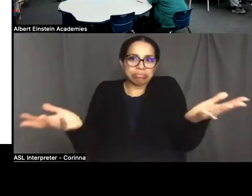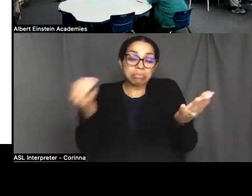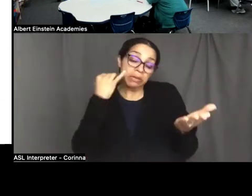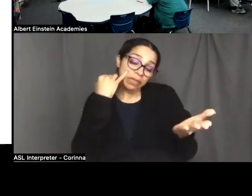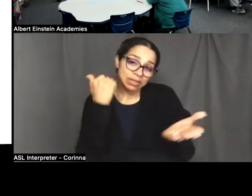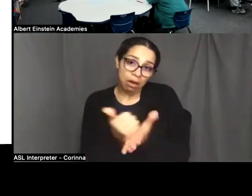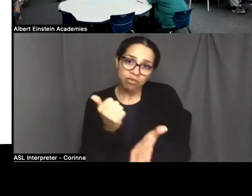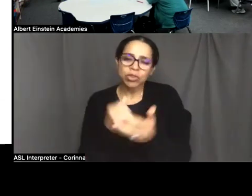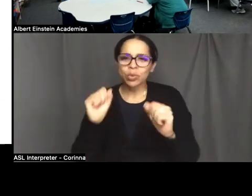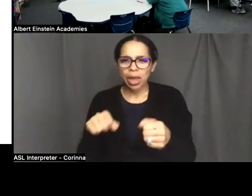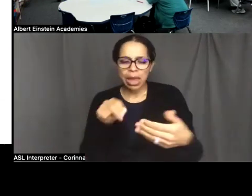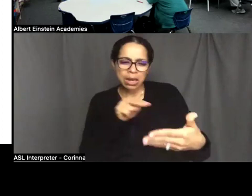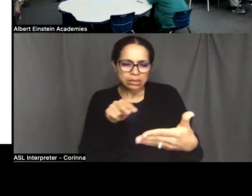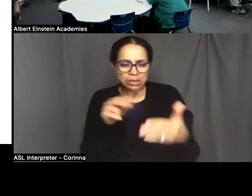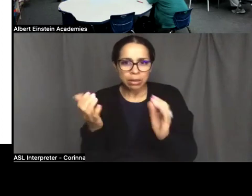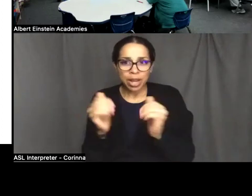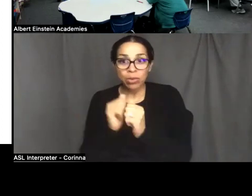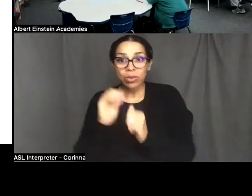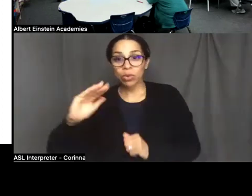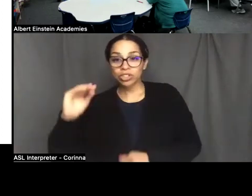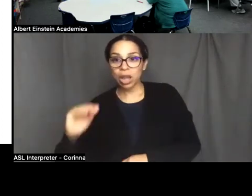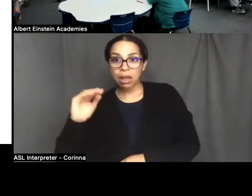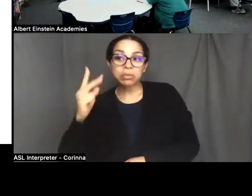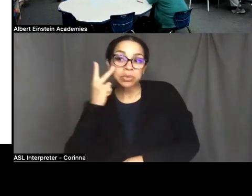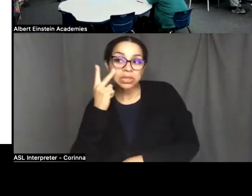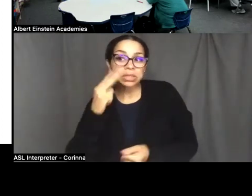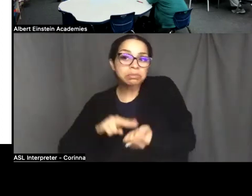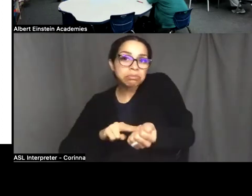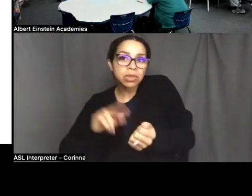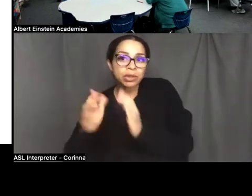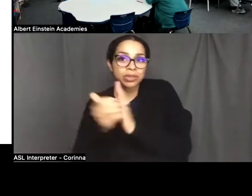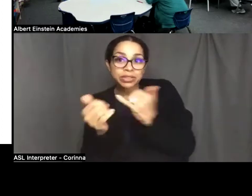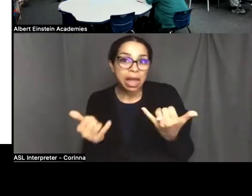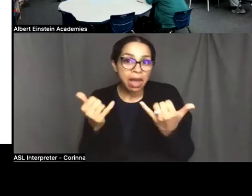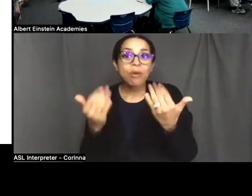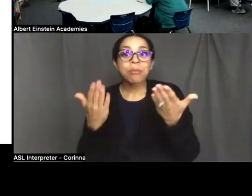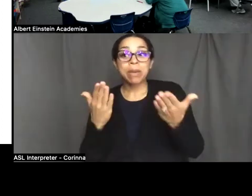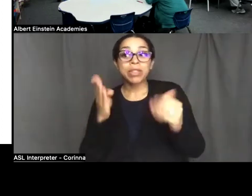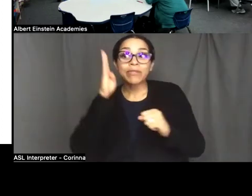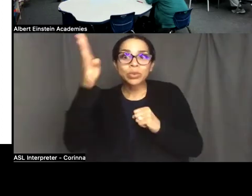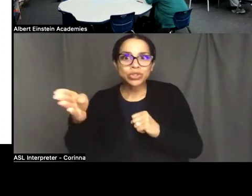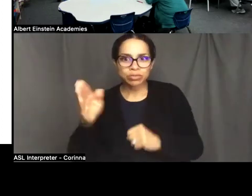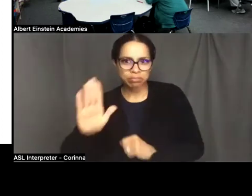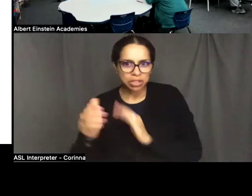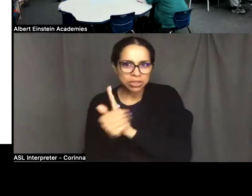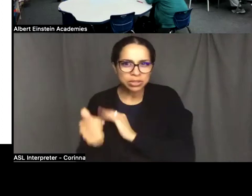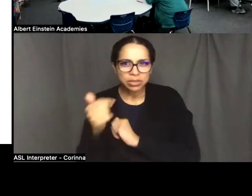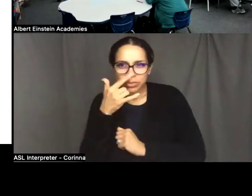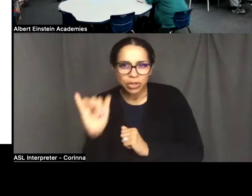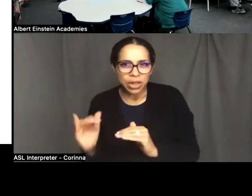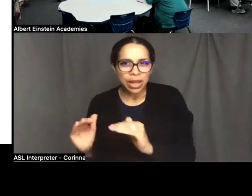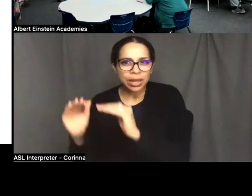where your child's at now and maybe where they might be heading in the future to kind of see where they're if there are anything, if any of